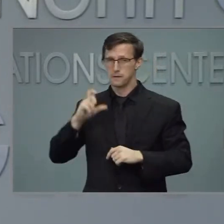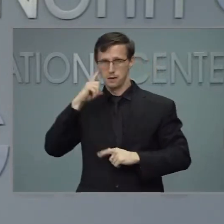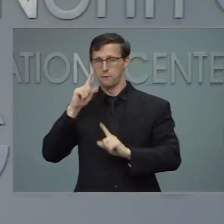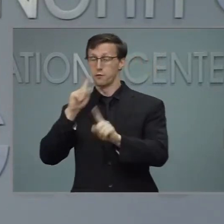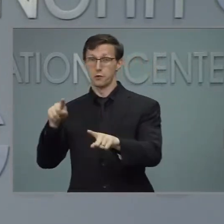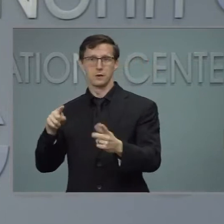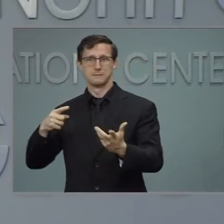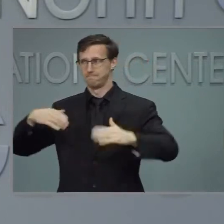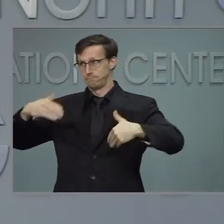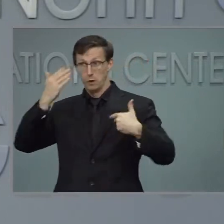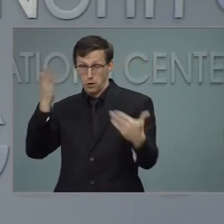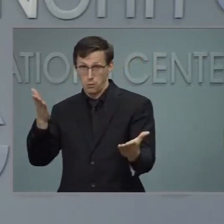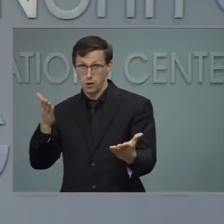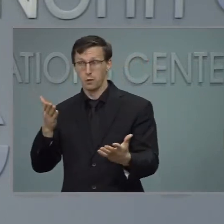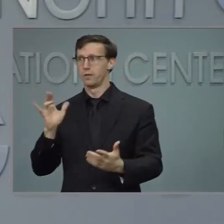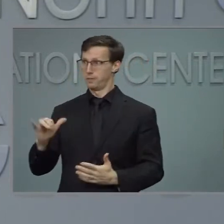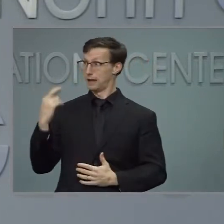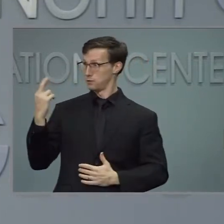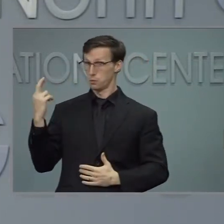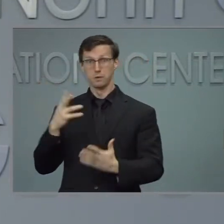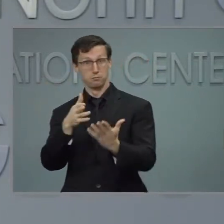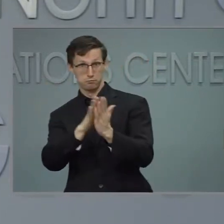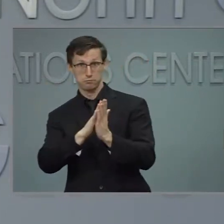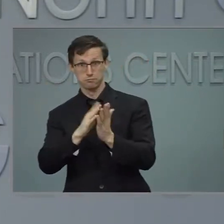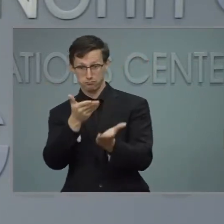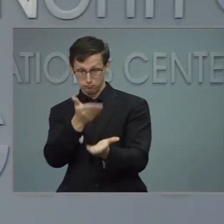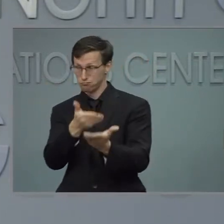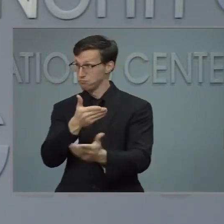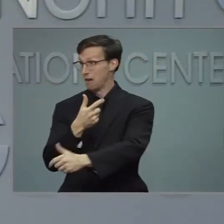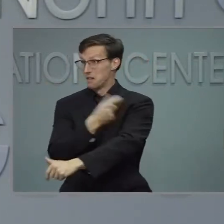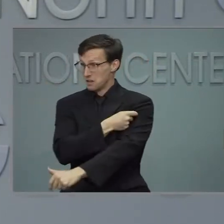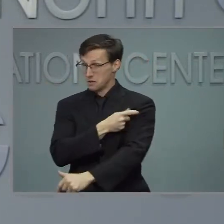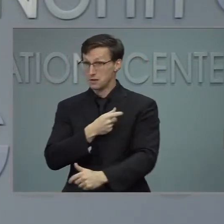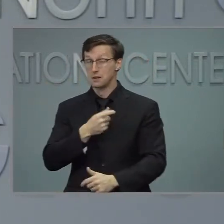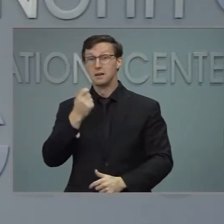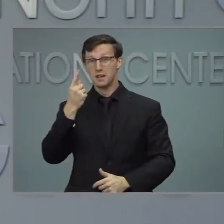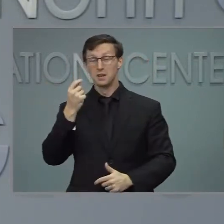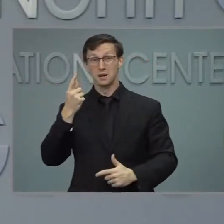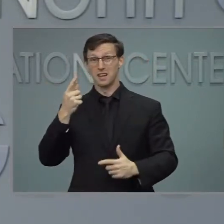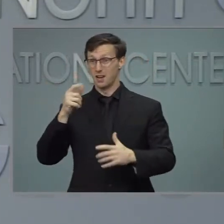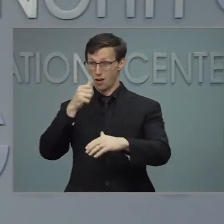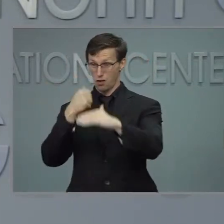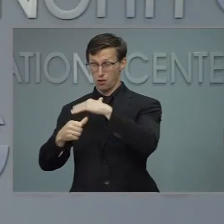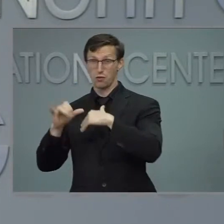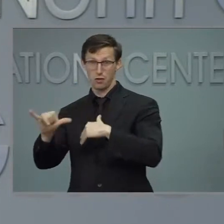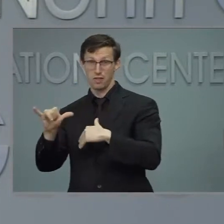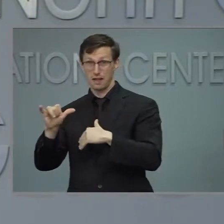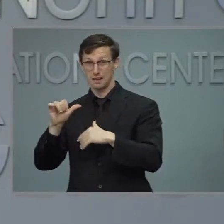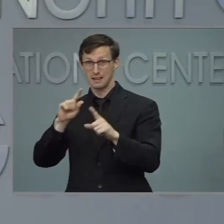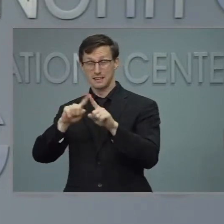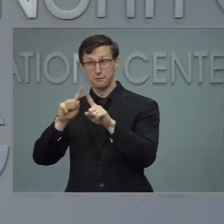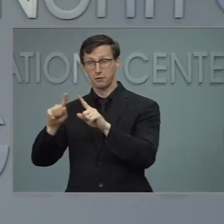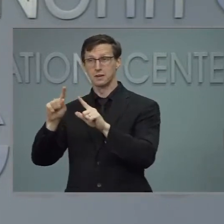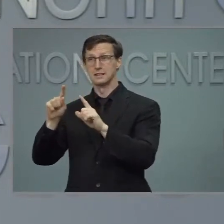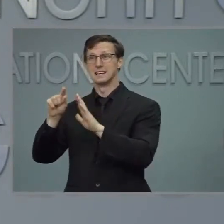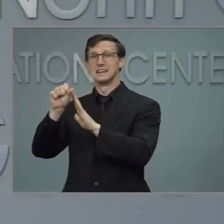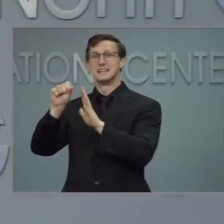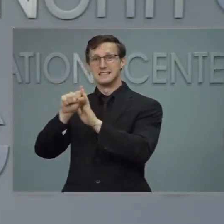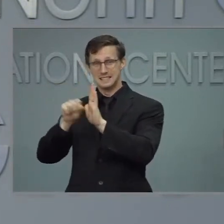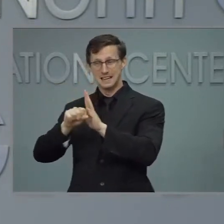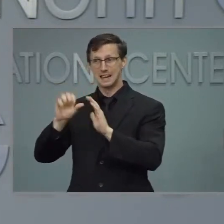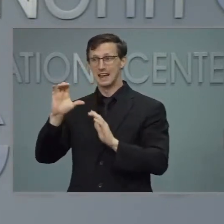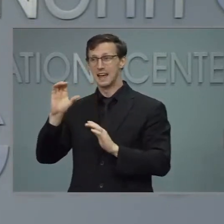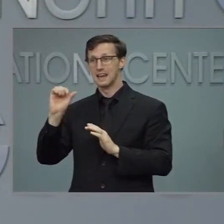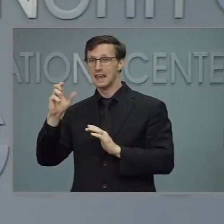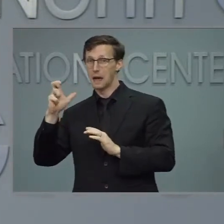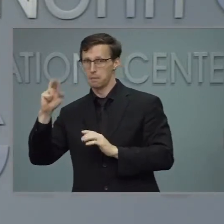it'll affect around 50,000 state employees, this verification. Some agencies have been